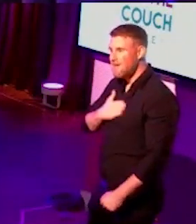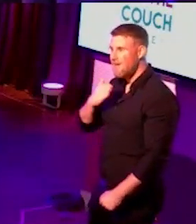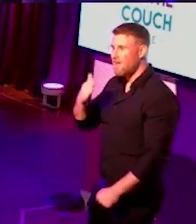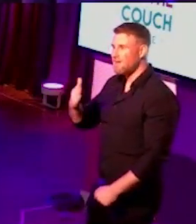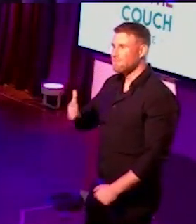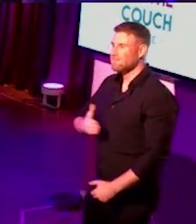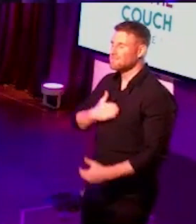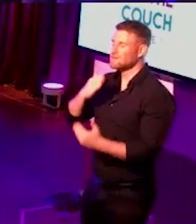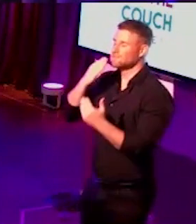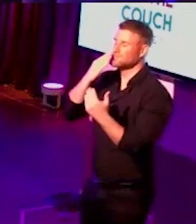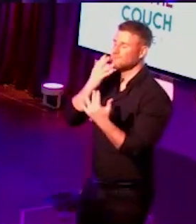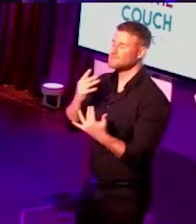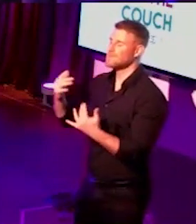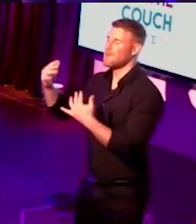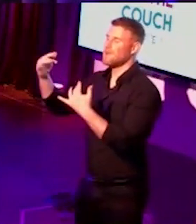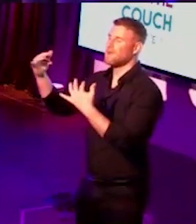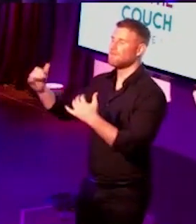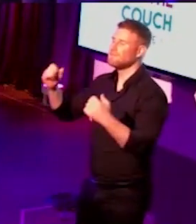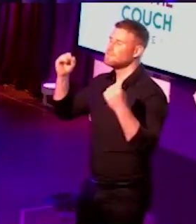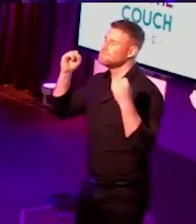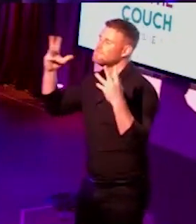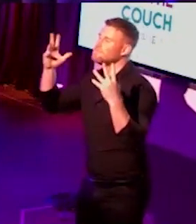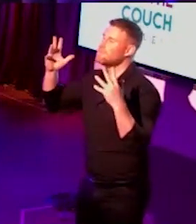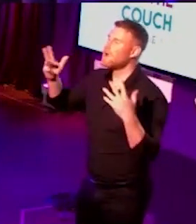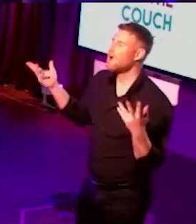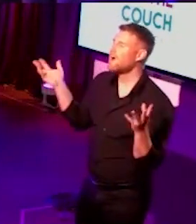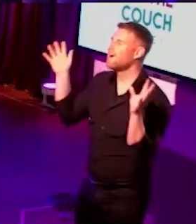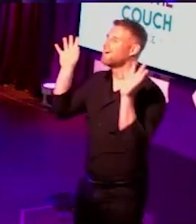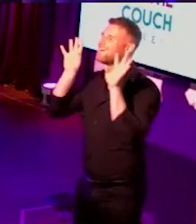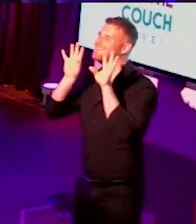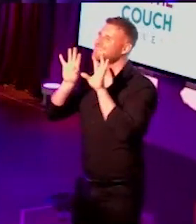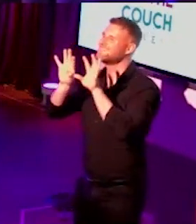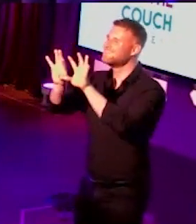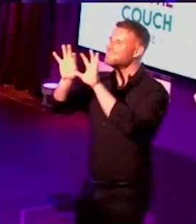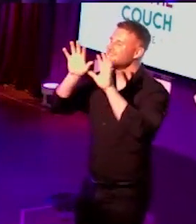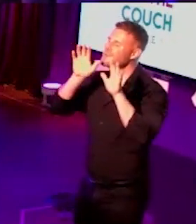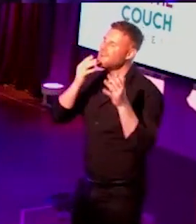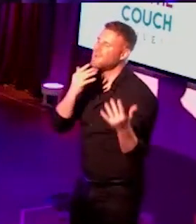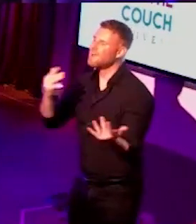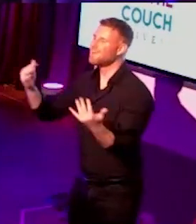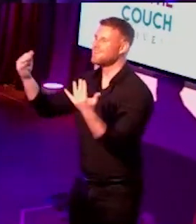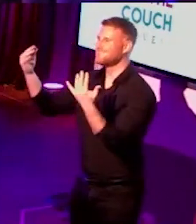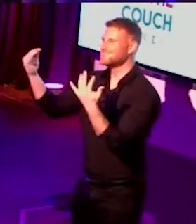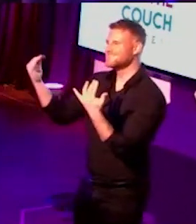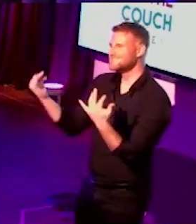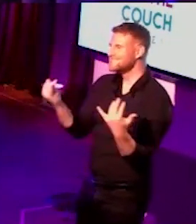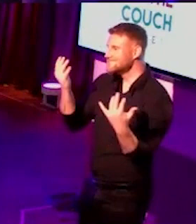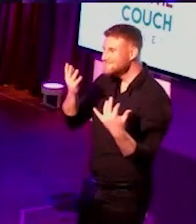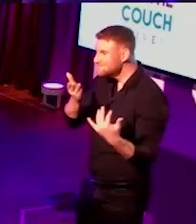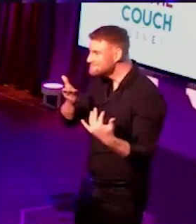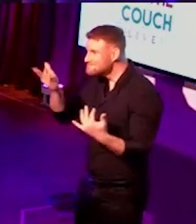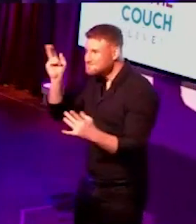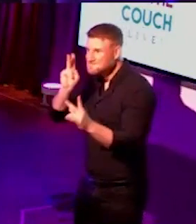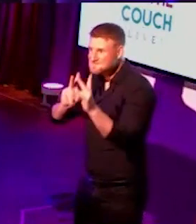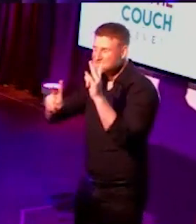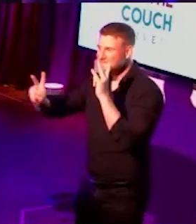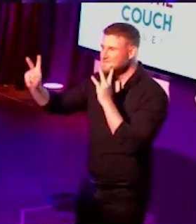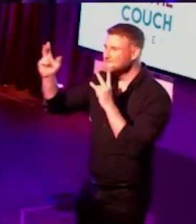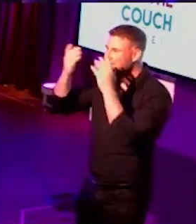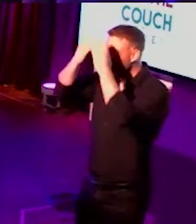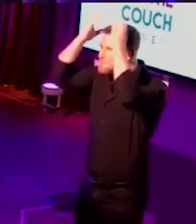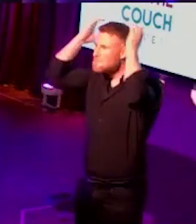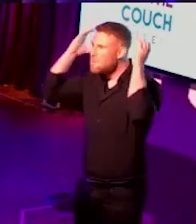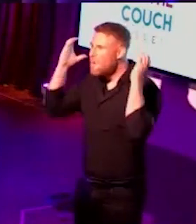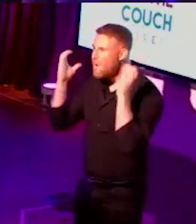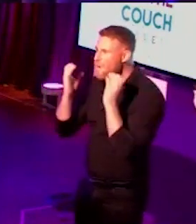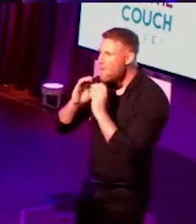Yuletide carols being sung by a choir, and folks dressed up